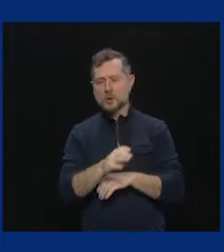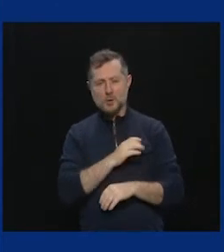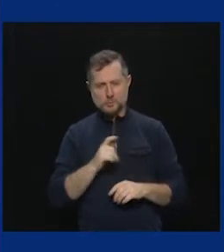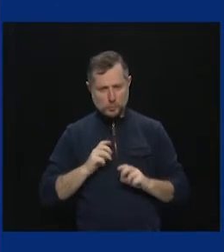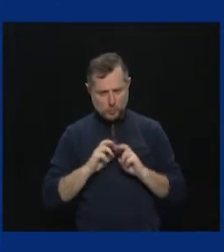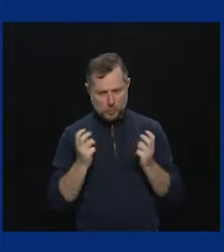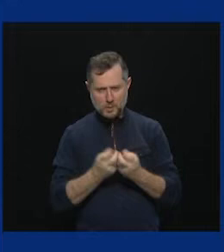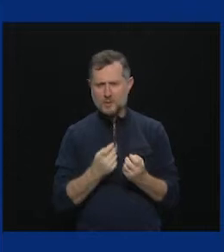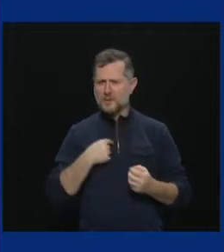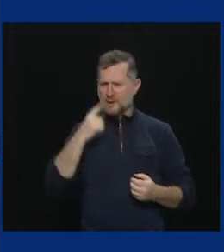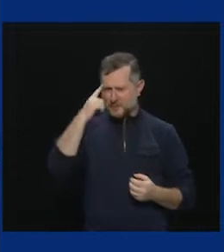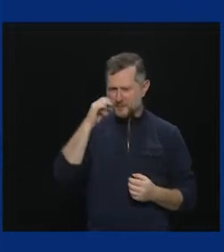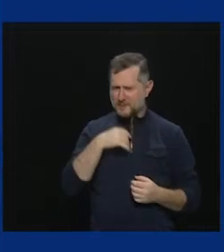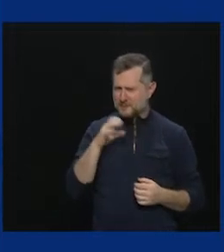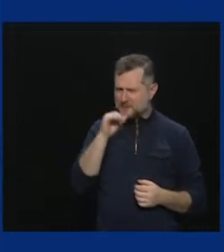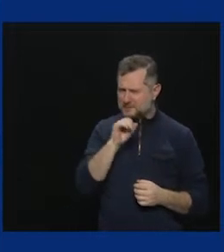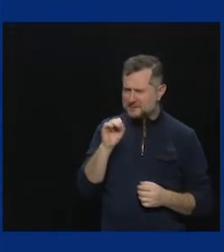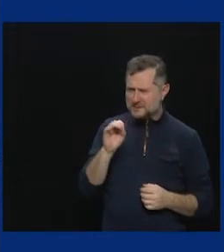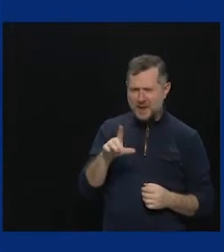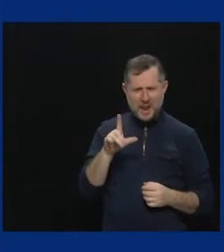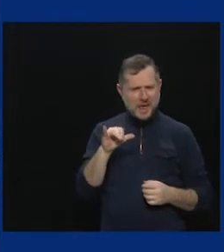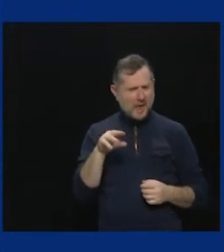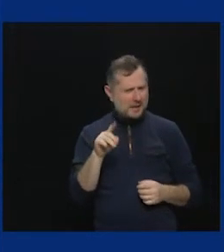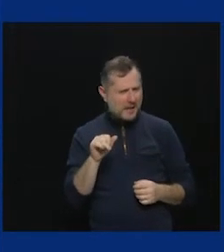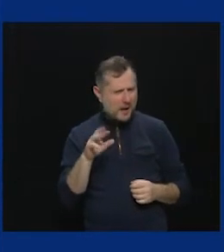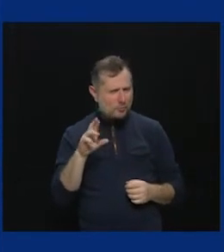Rosenthal. Linda, are you here? Okay, we got Linda Rosenthal. So